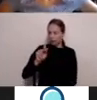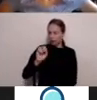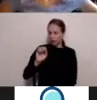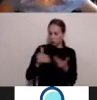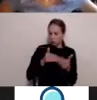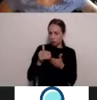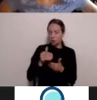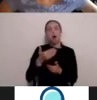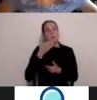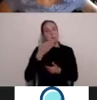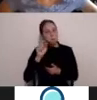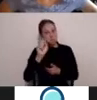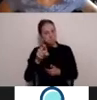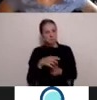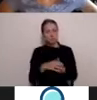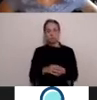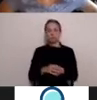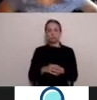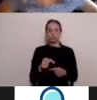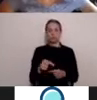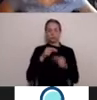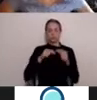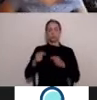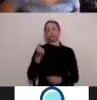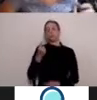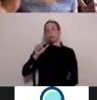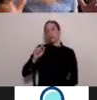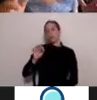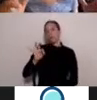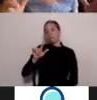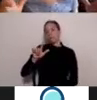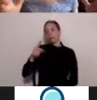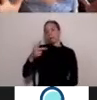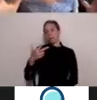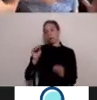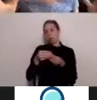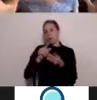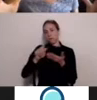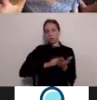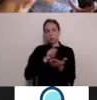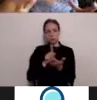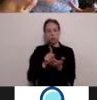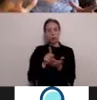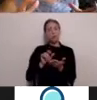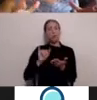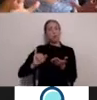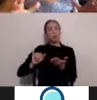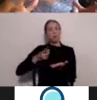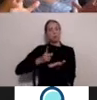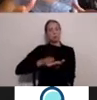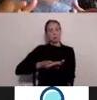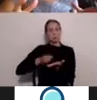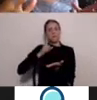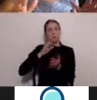you for the question. So just to go back, the FL3 Office Hours was a discussion for